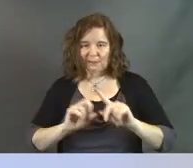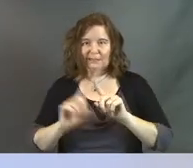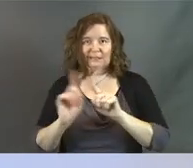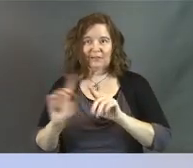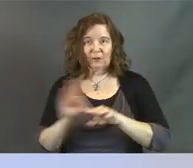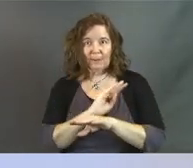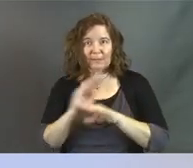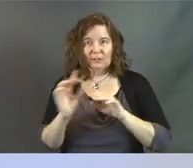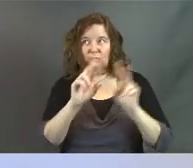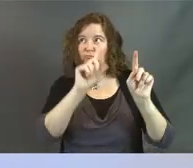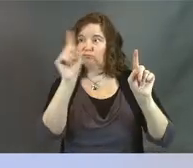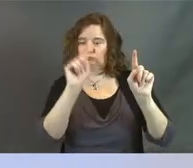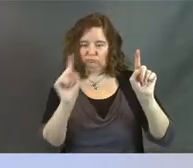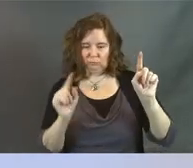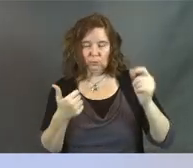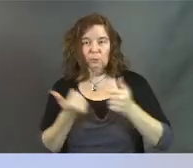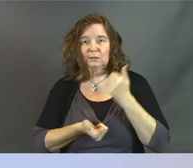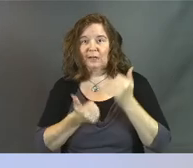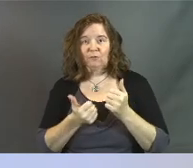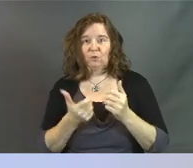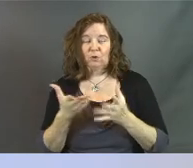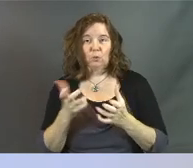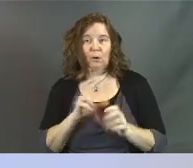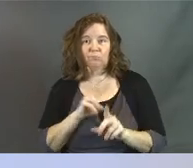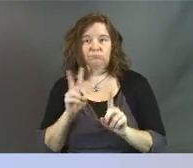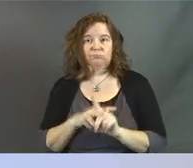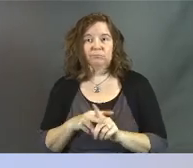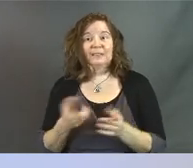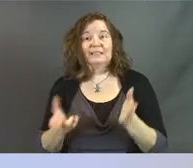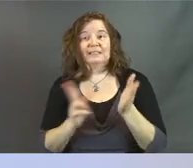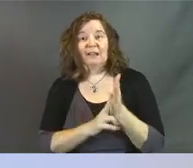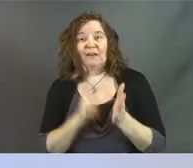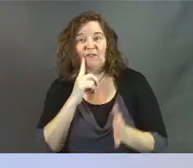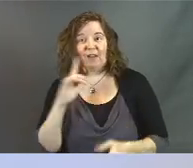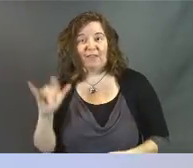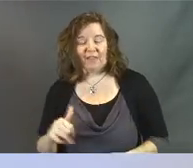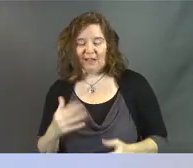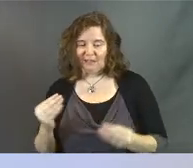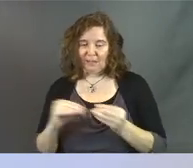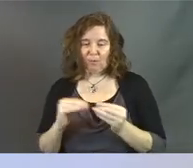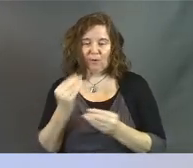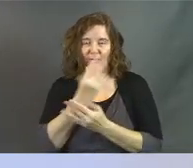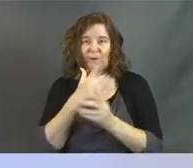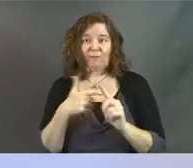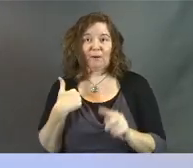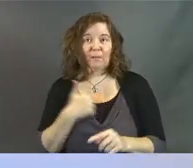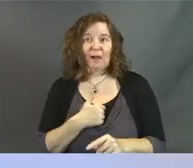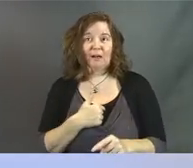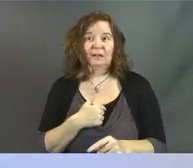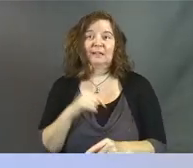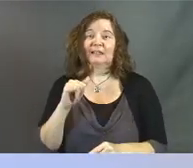all of the ministries, whatever it is that God has laid your heart to sign up for. Sign up for that. Get some more info from us.